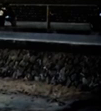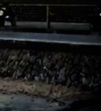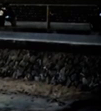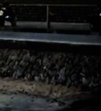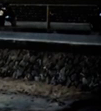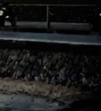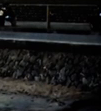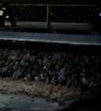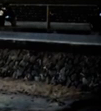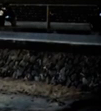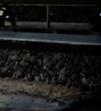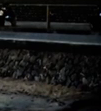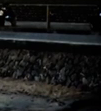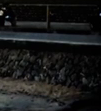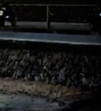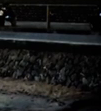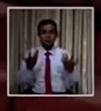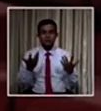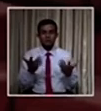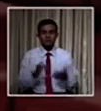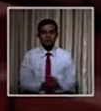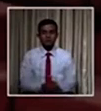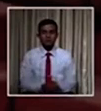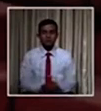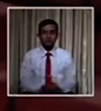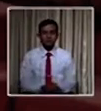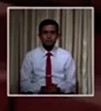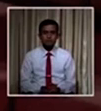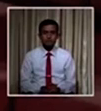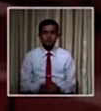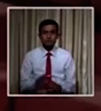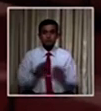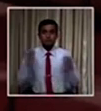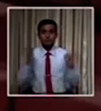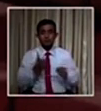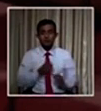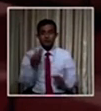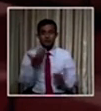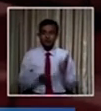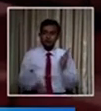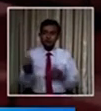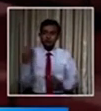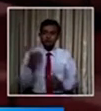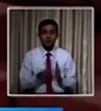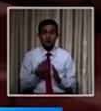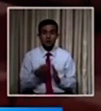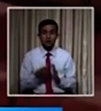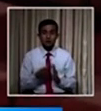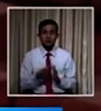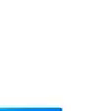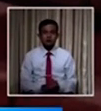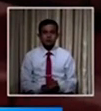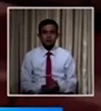being discussed with several parties. Sri Lanka continuously made promises then